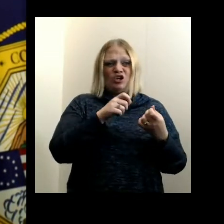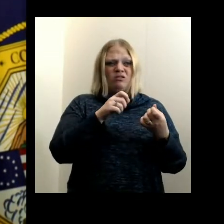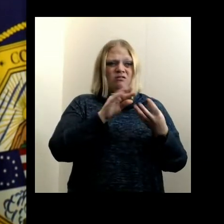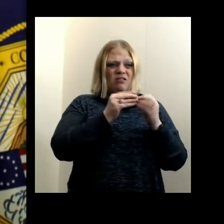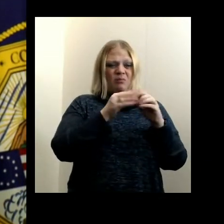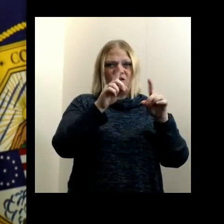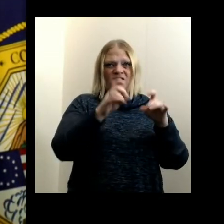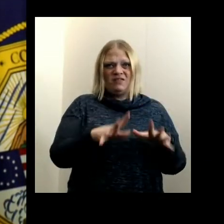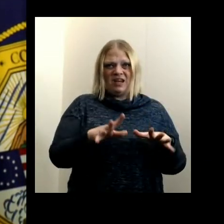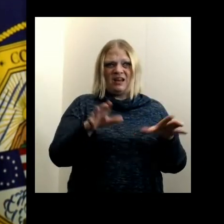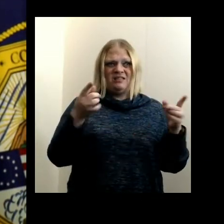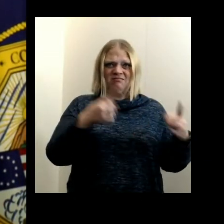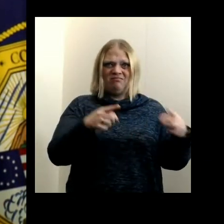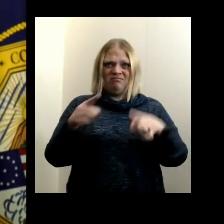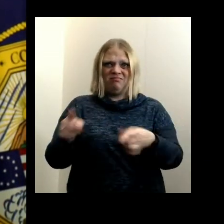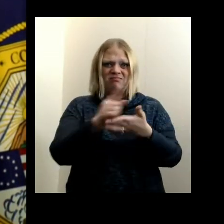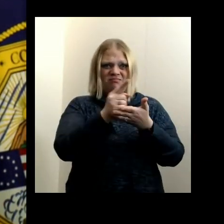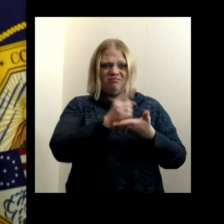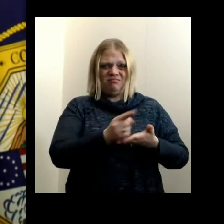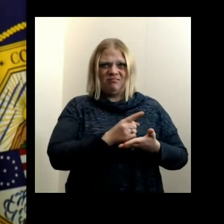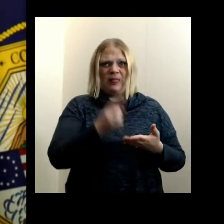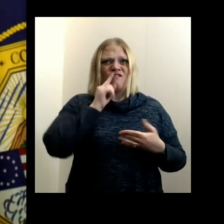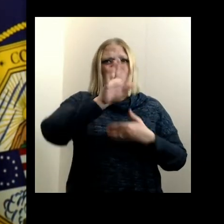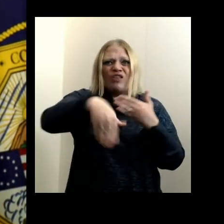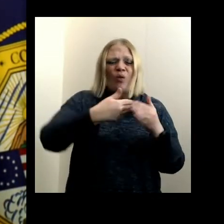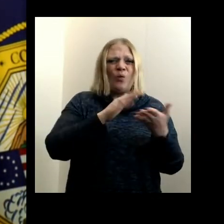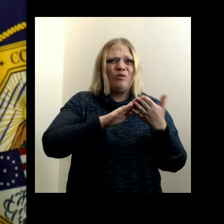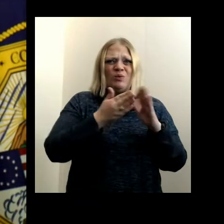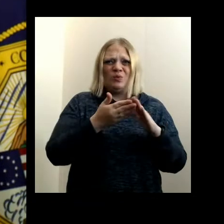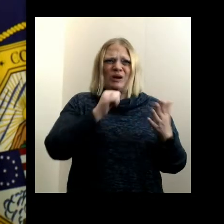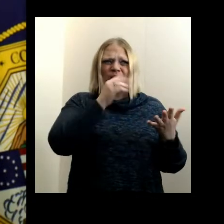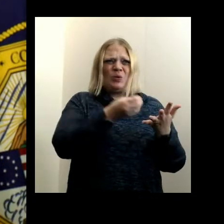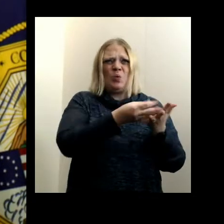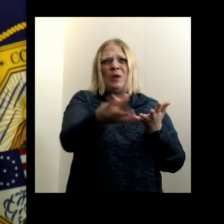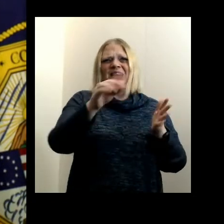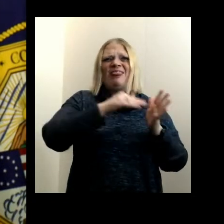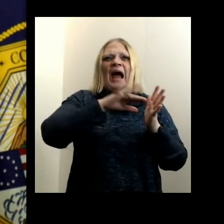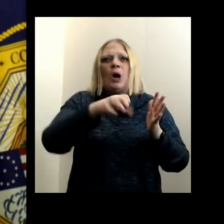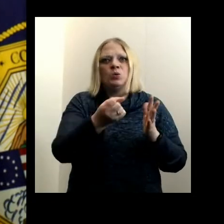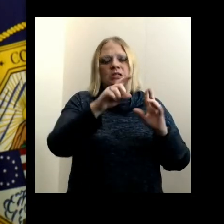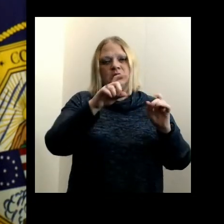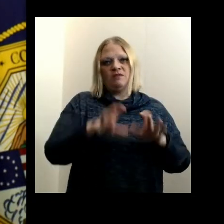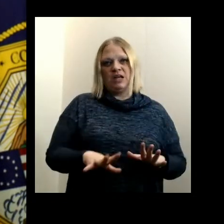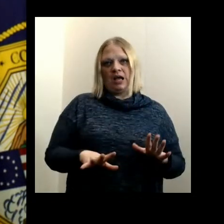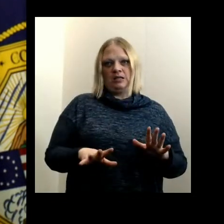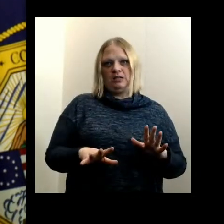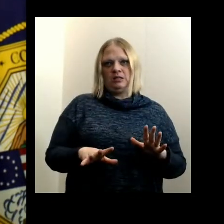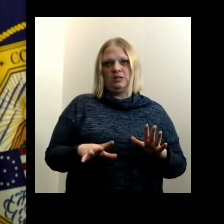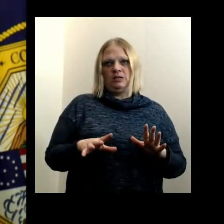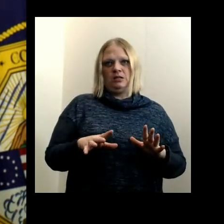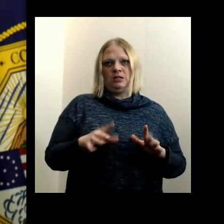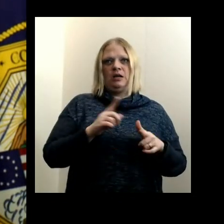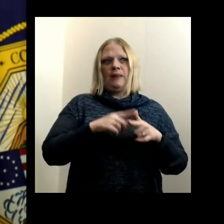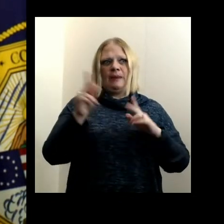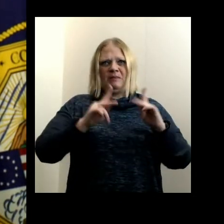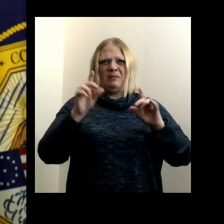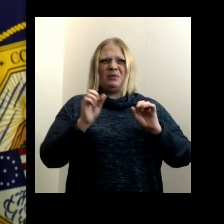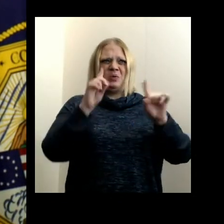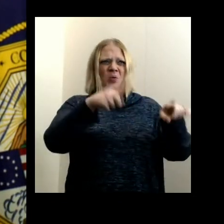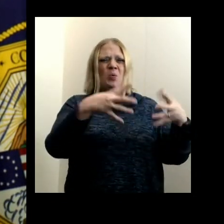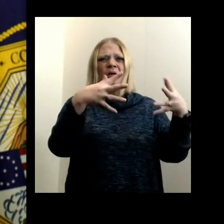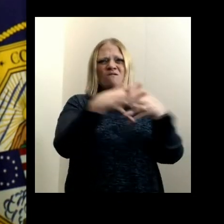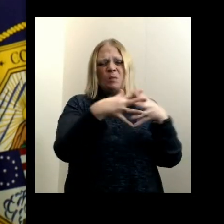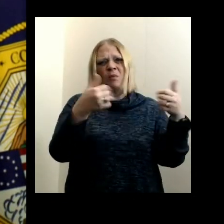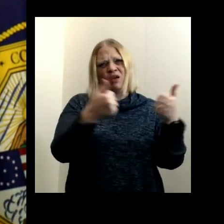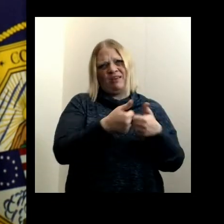done on a weekly basis among the whole community. And I'm not going to waste thousands of tests so that people can go to a football game.